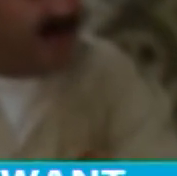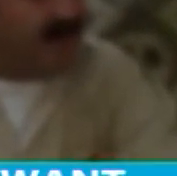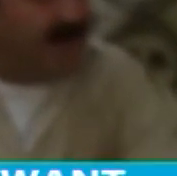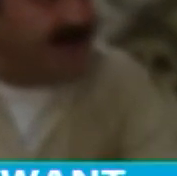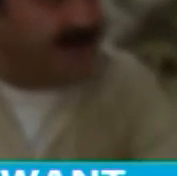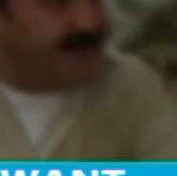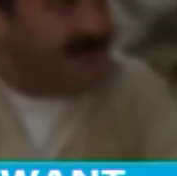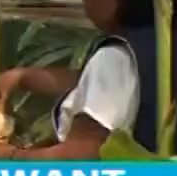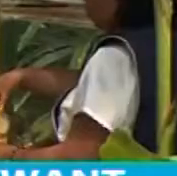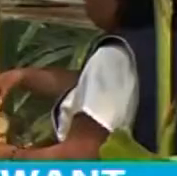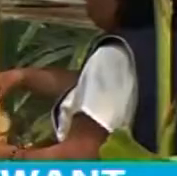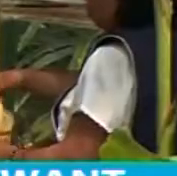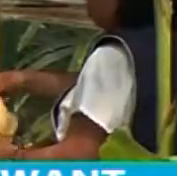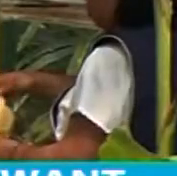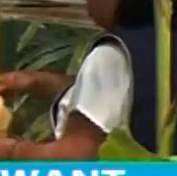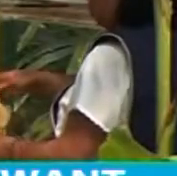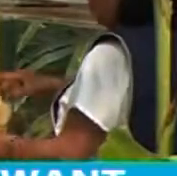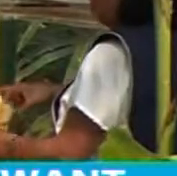is Juliana.